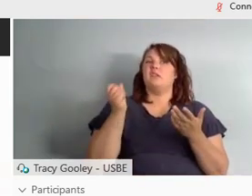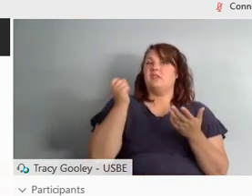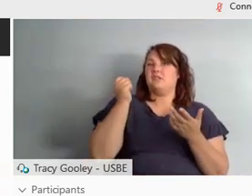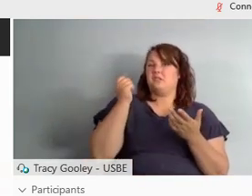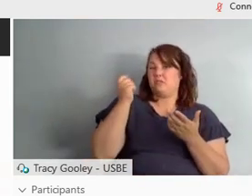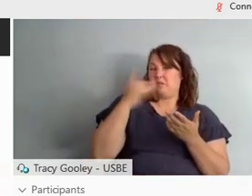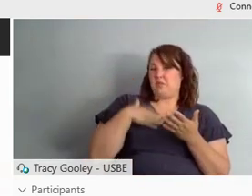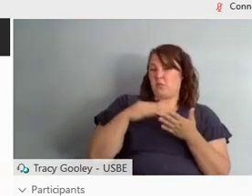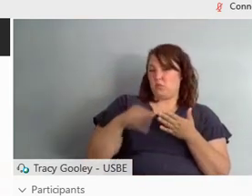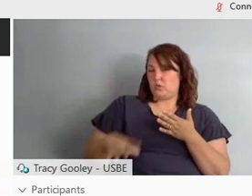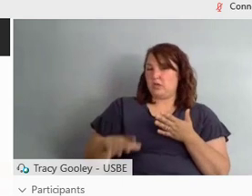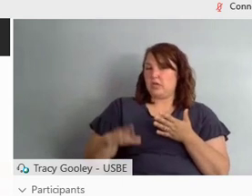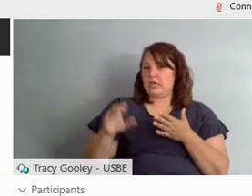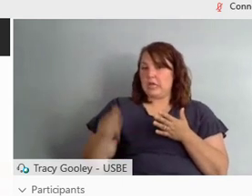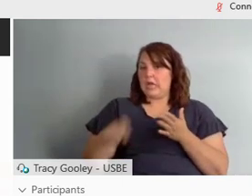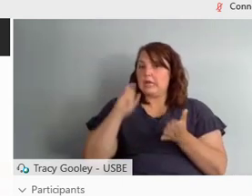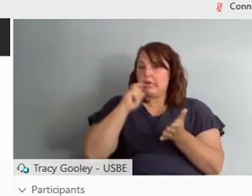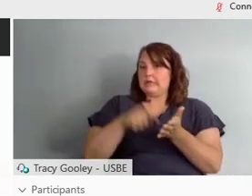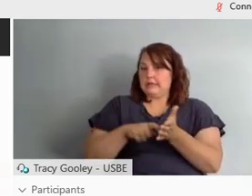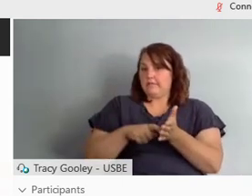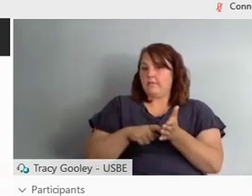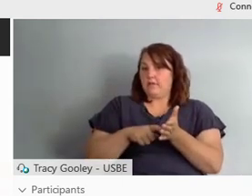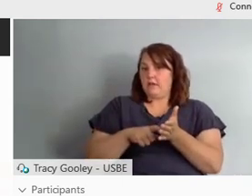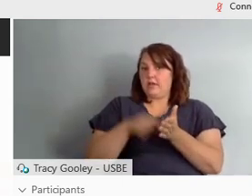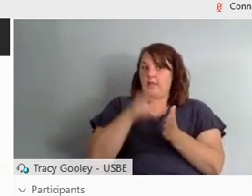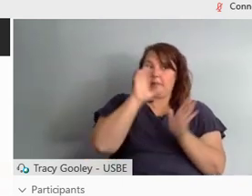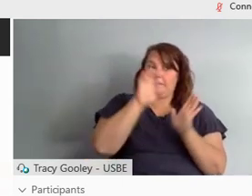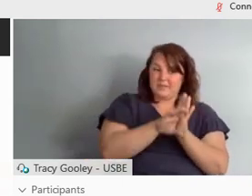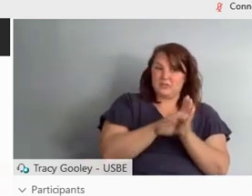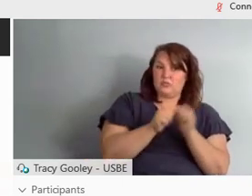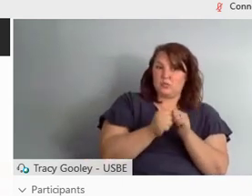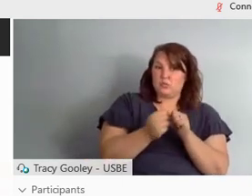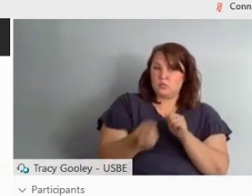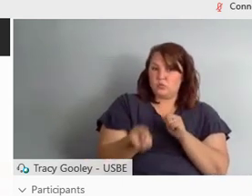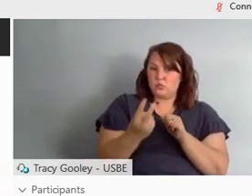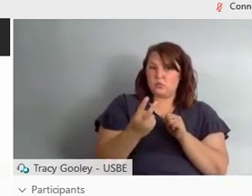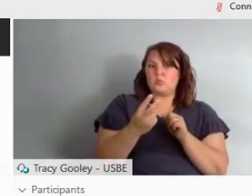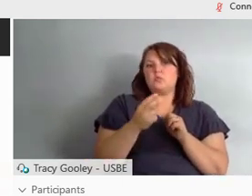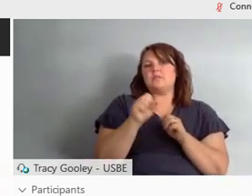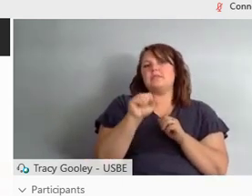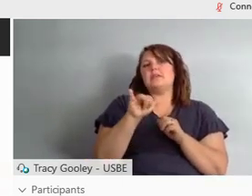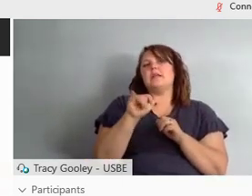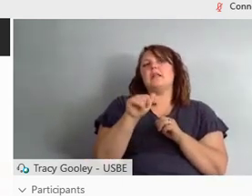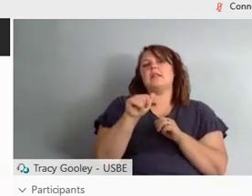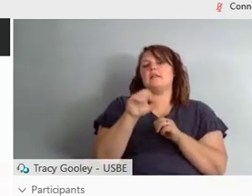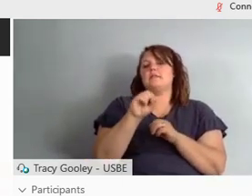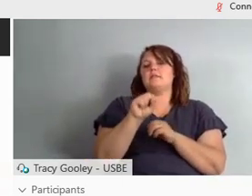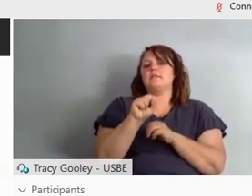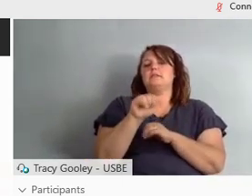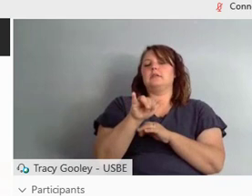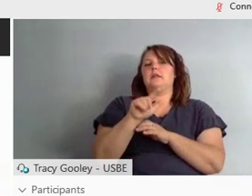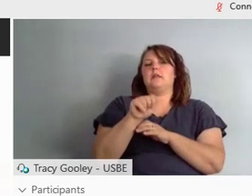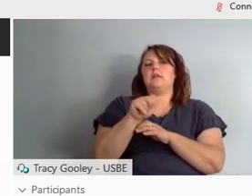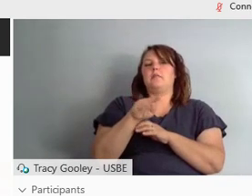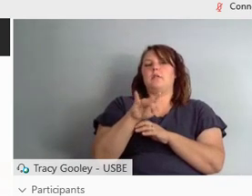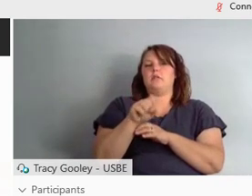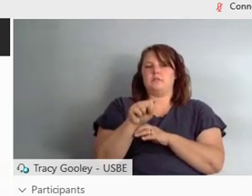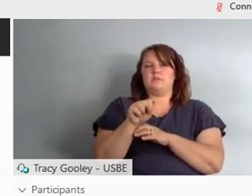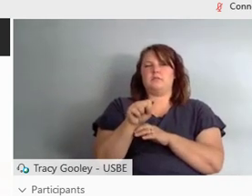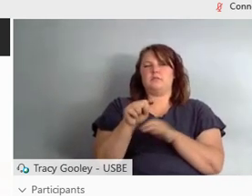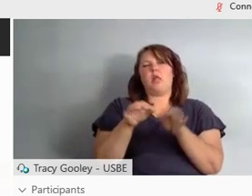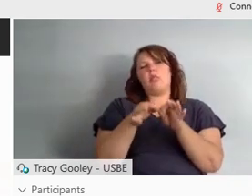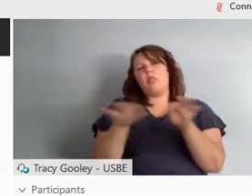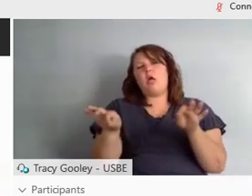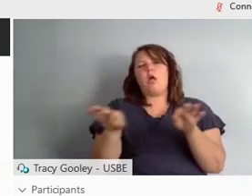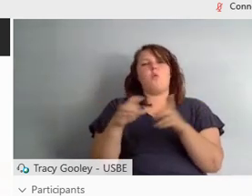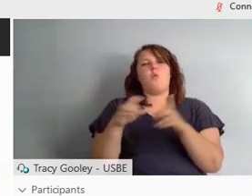will identify the pictures with 2-syllable words. So for this sake, my kiddo is at approaching